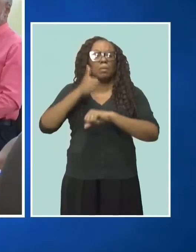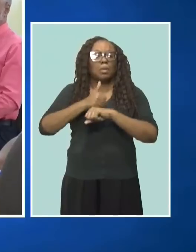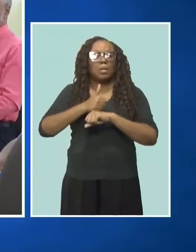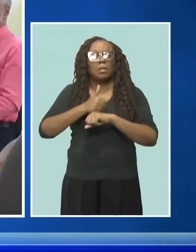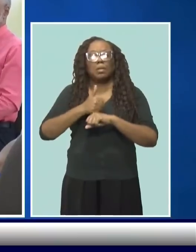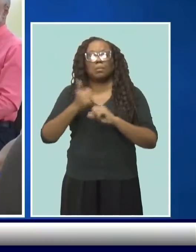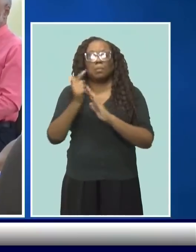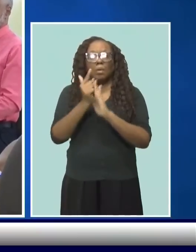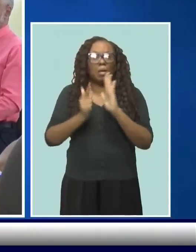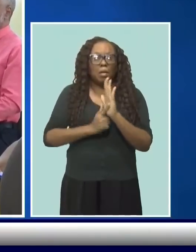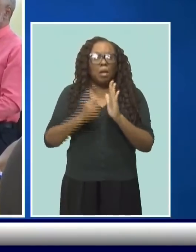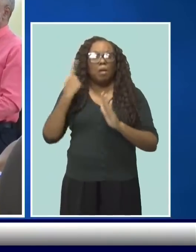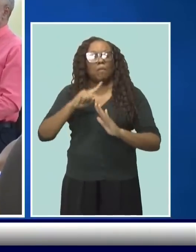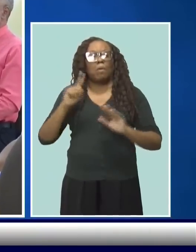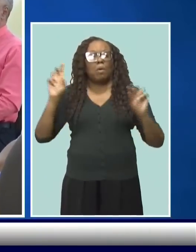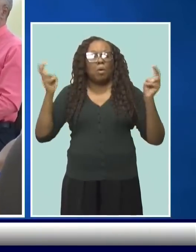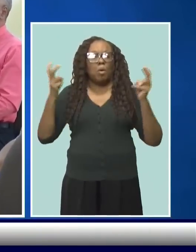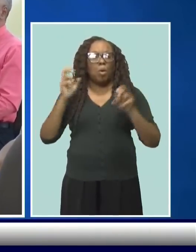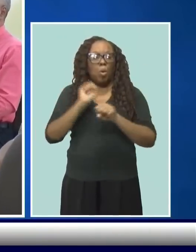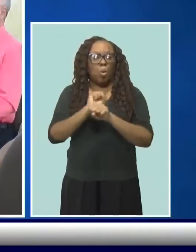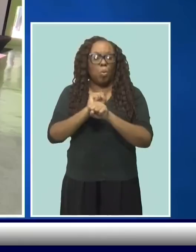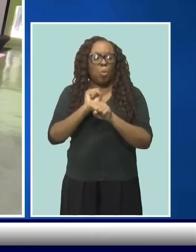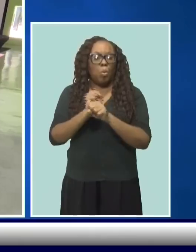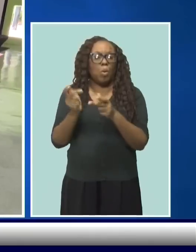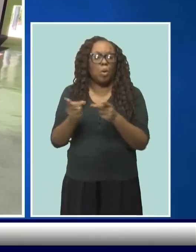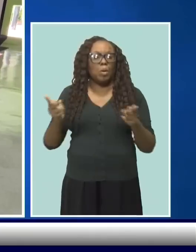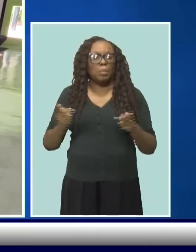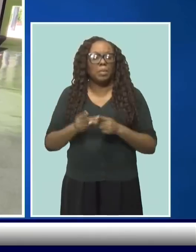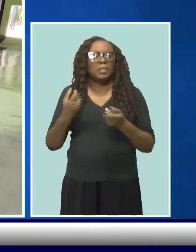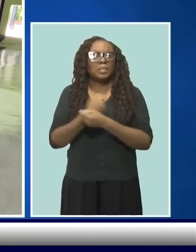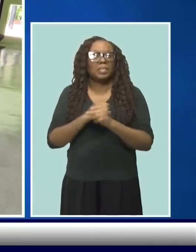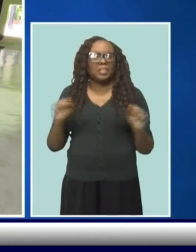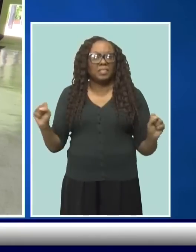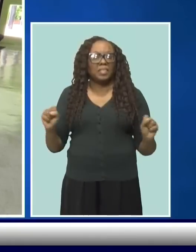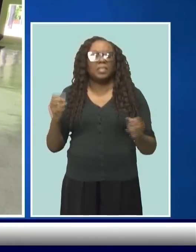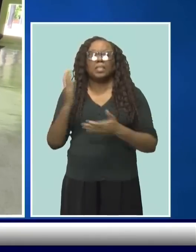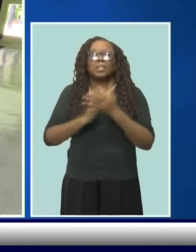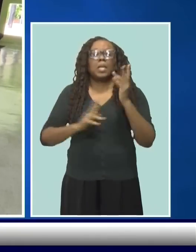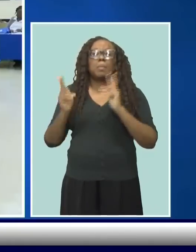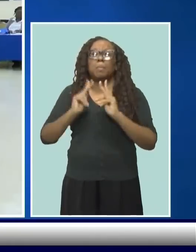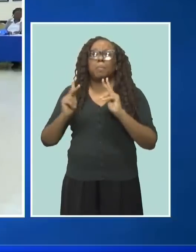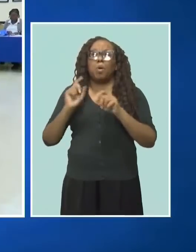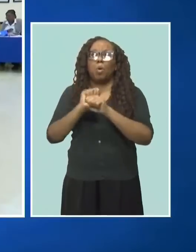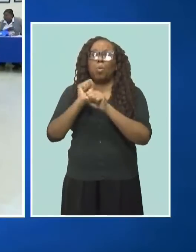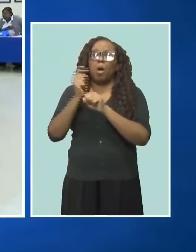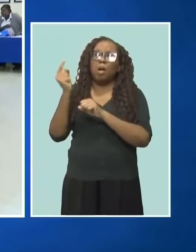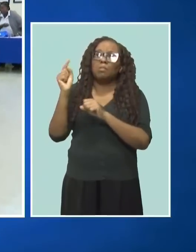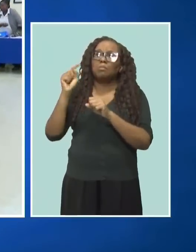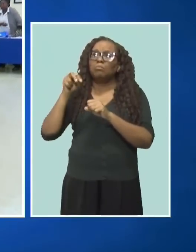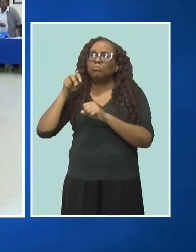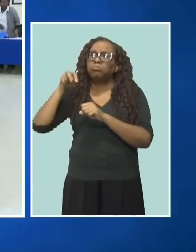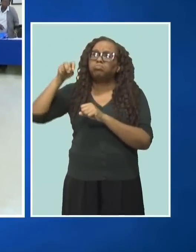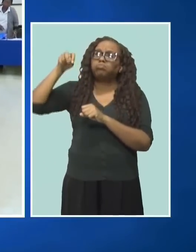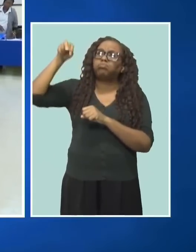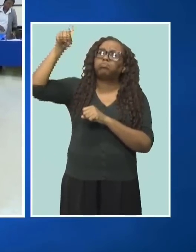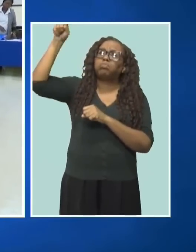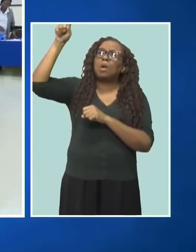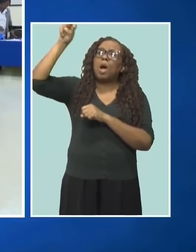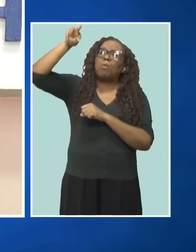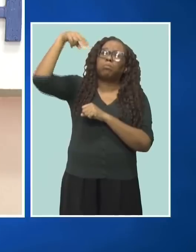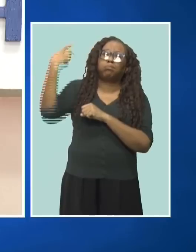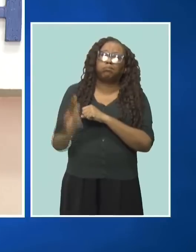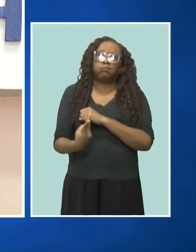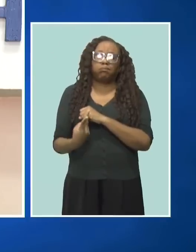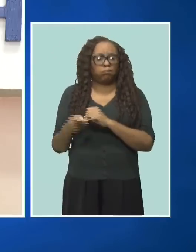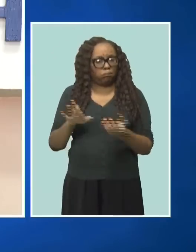are based on observations as well as people working at heights falling to their deaths. This is according to Minister of Labour,